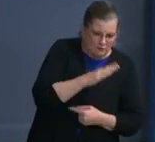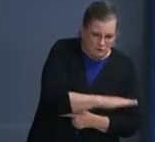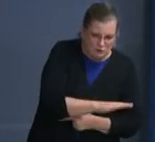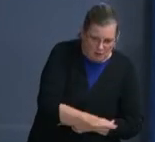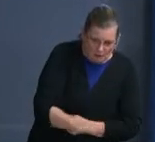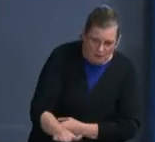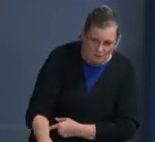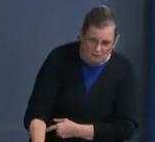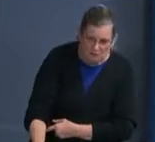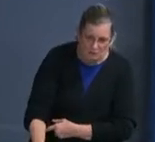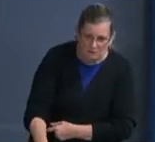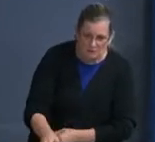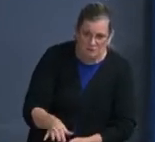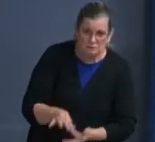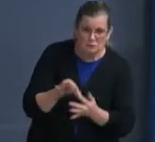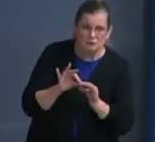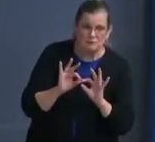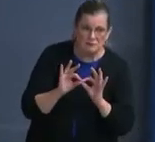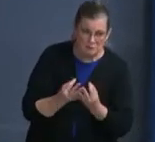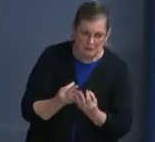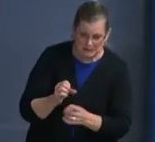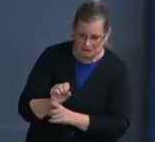their particular family situation.